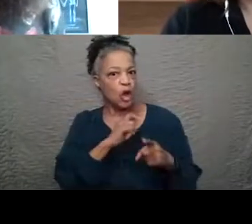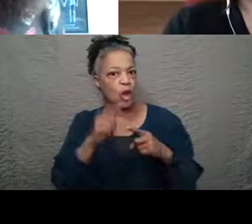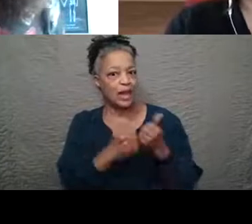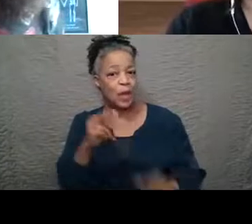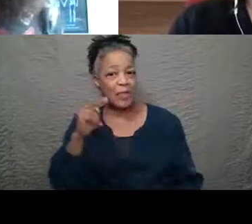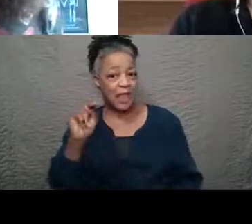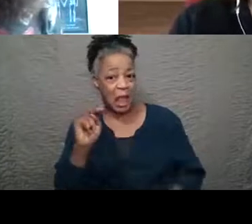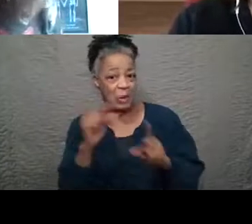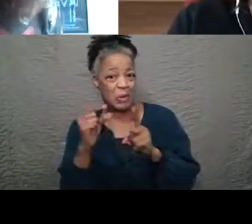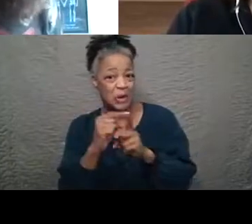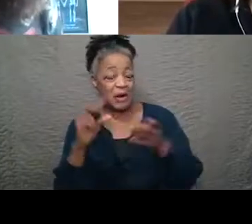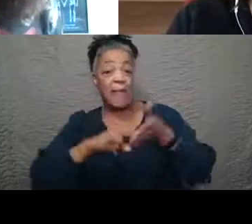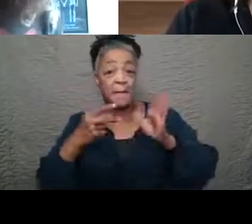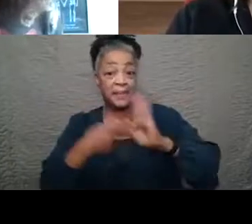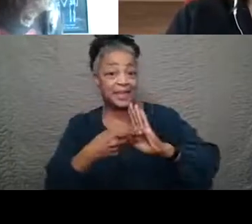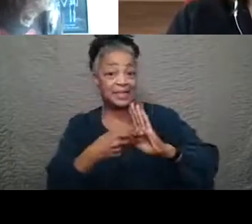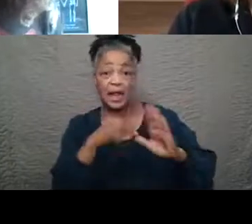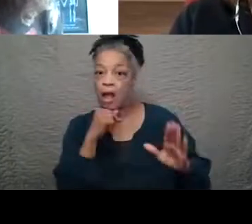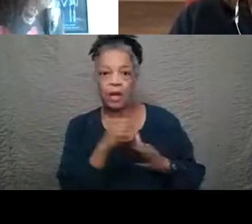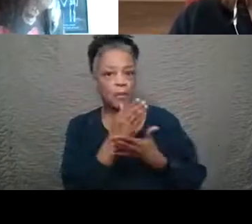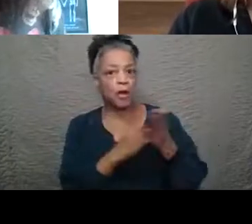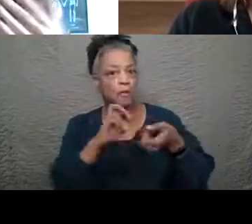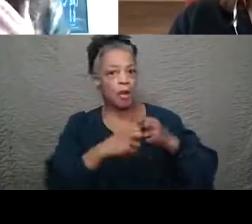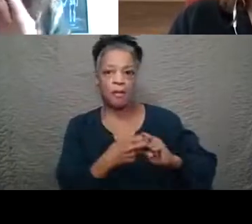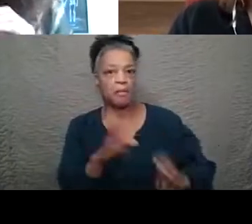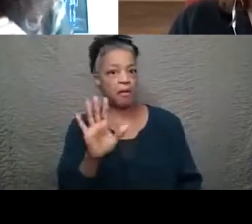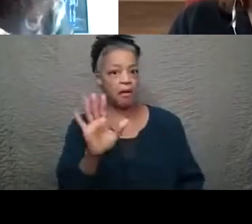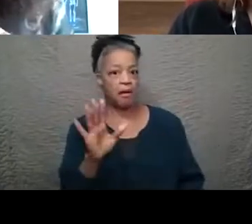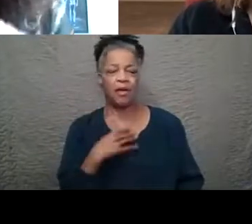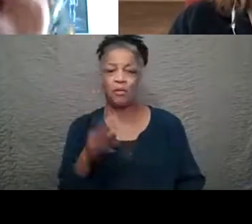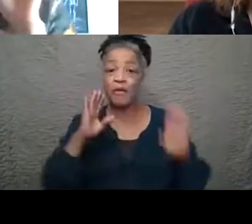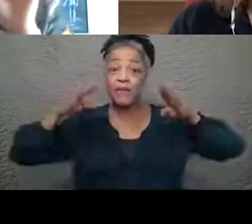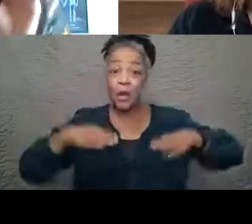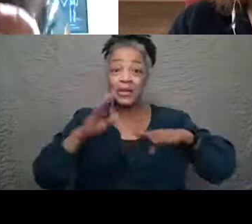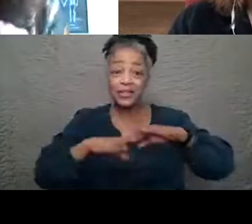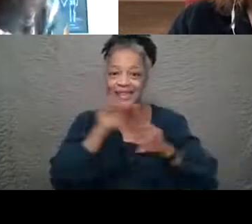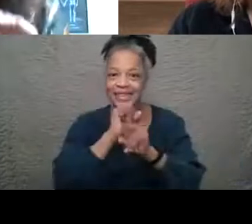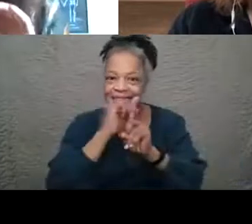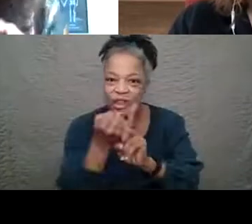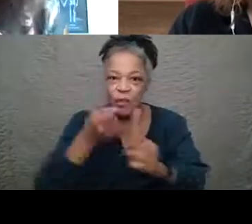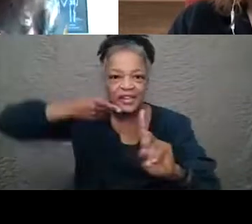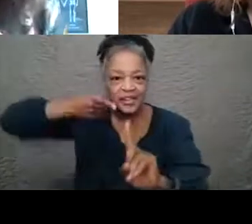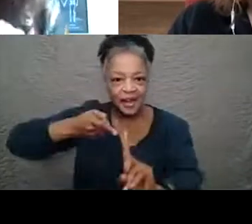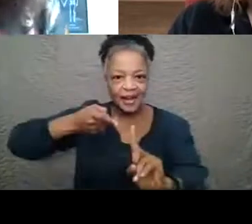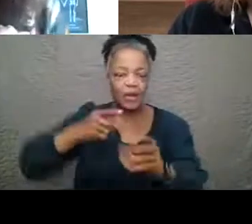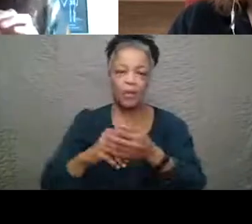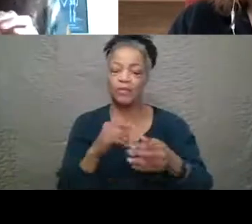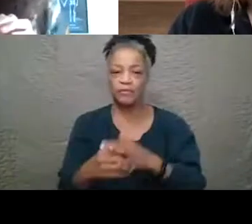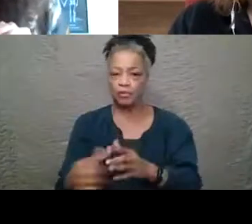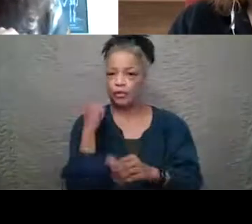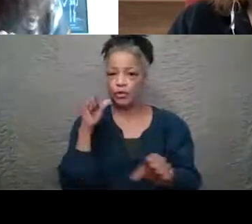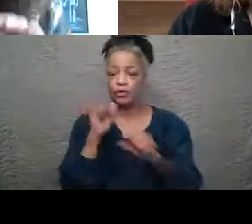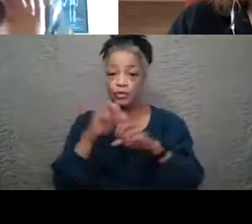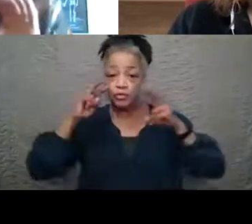that means that, you know, I'm not a part of the problem. We're so focused on the situational that we refuse to look at